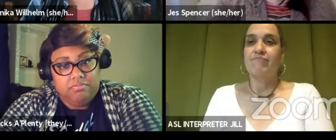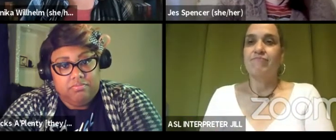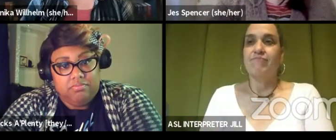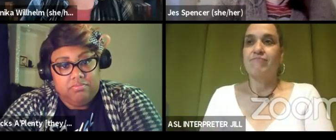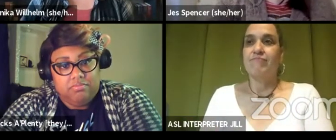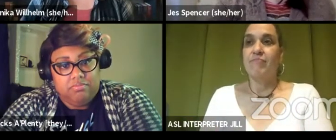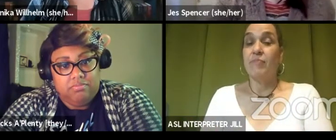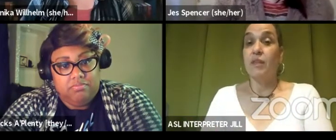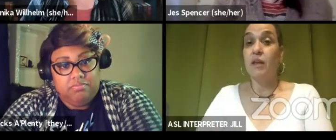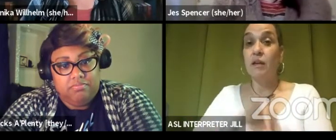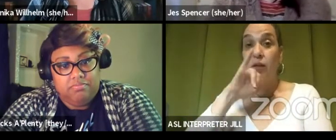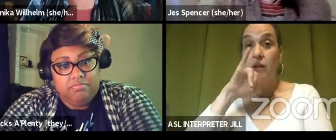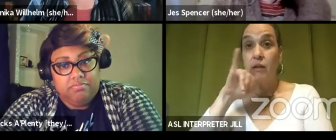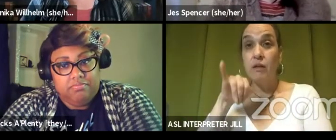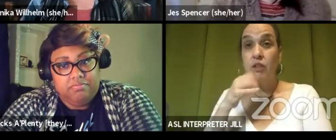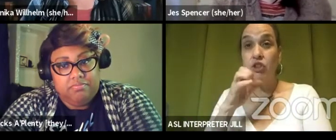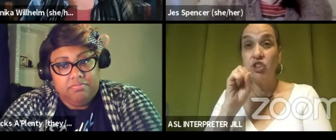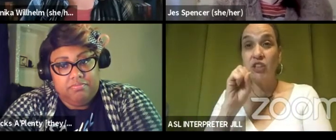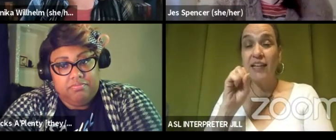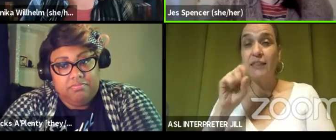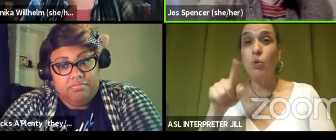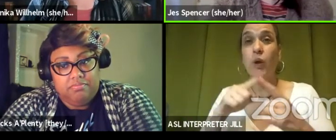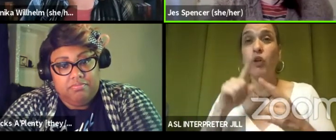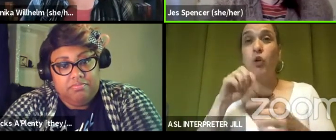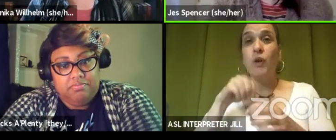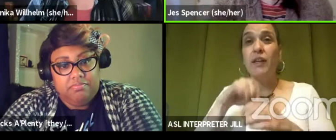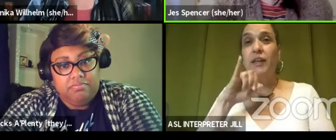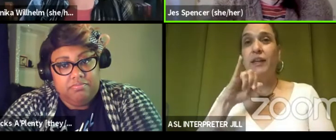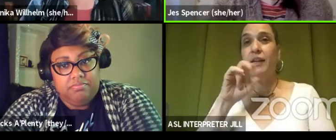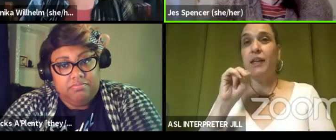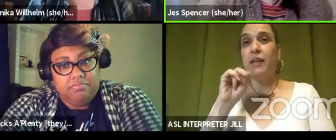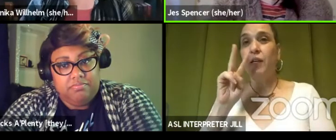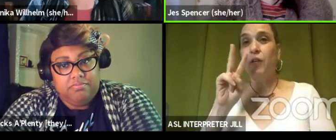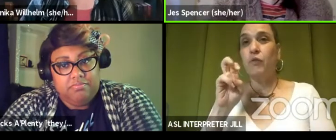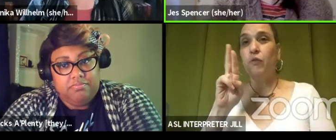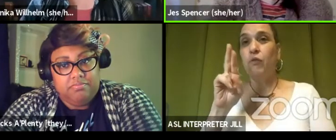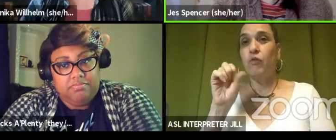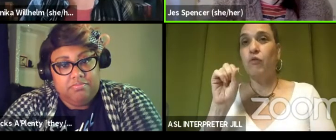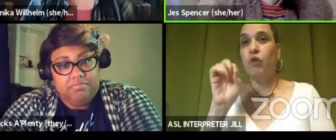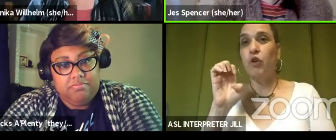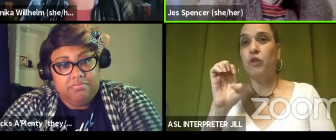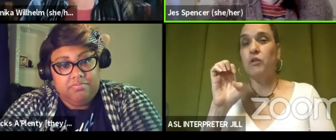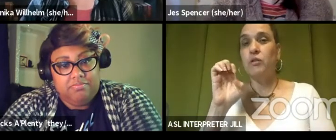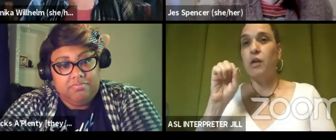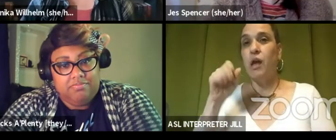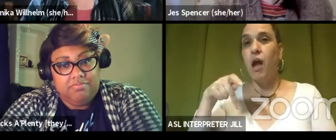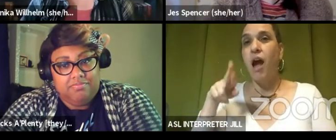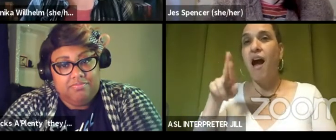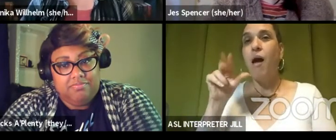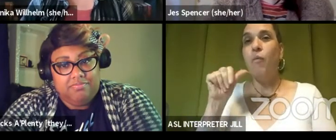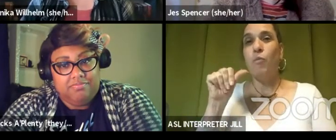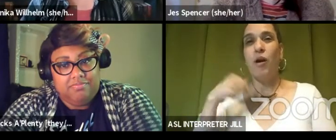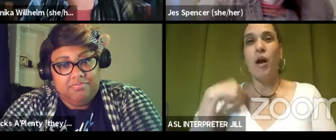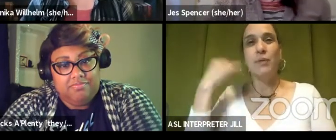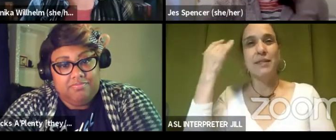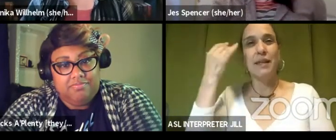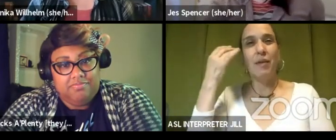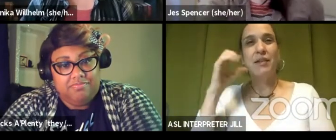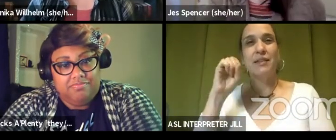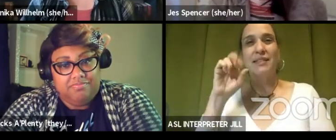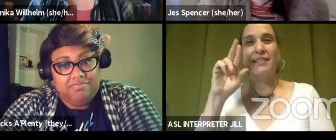Jess, when you were at Inverse Opera, I know, mm-hmm. I was thinking of Sarah Wall. I don't know if I'm allowed to say. I'm